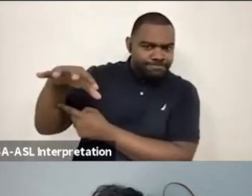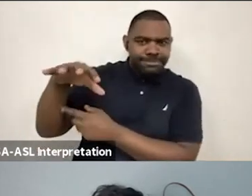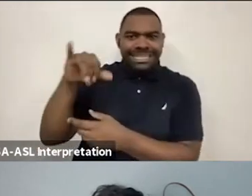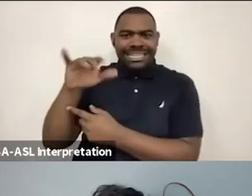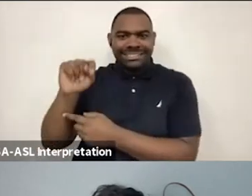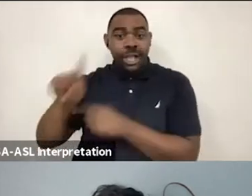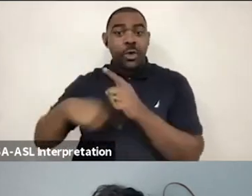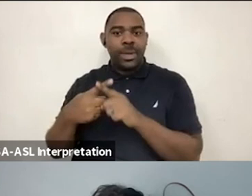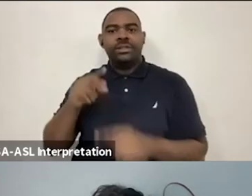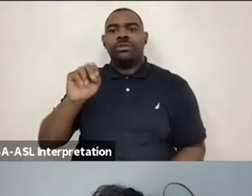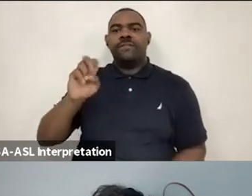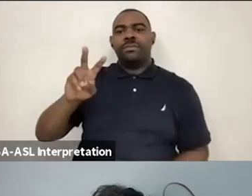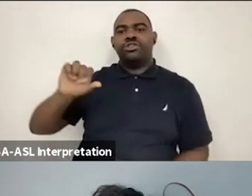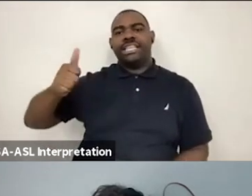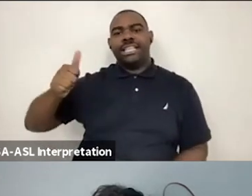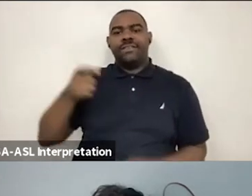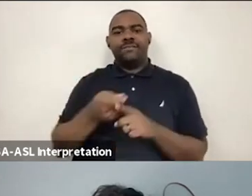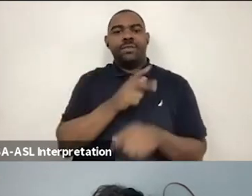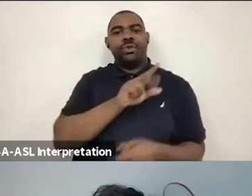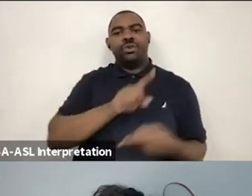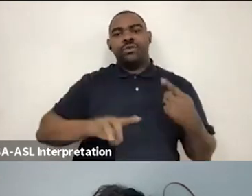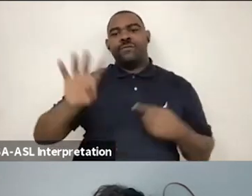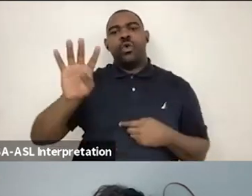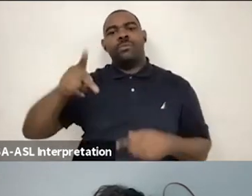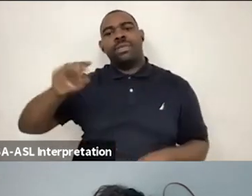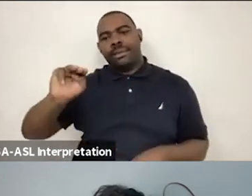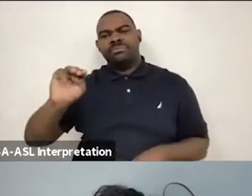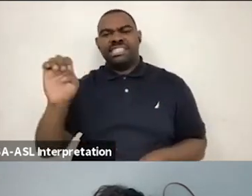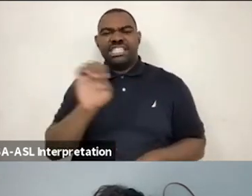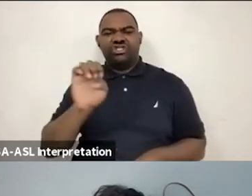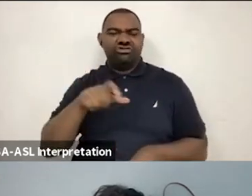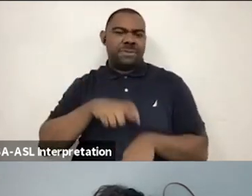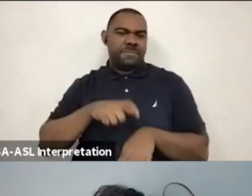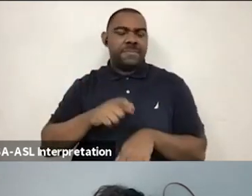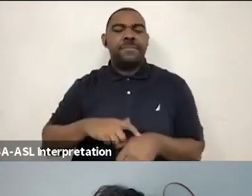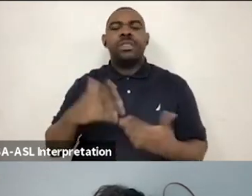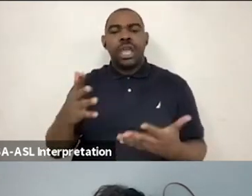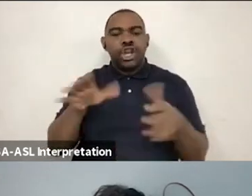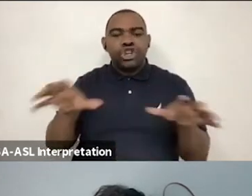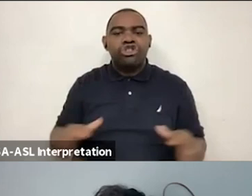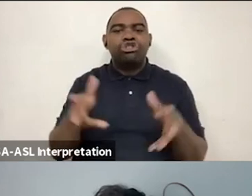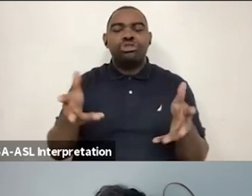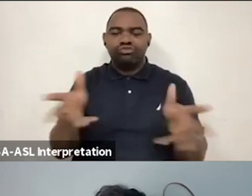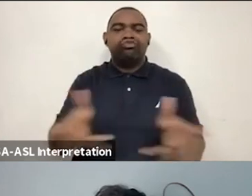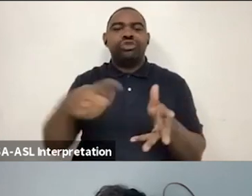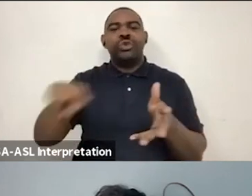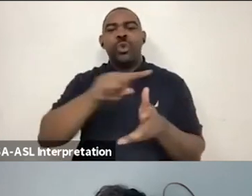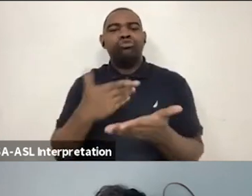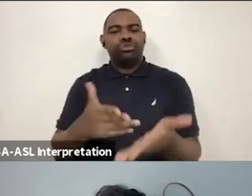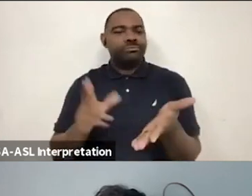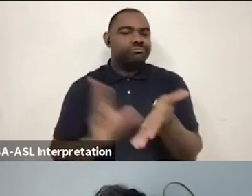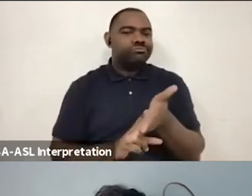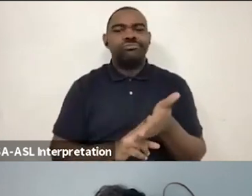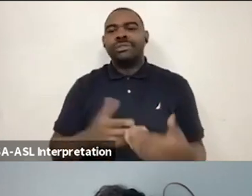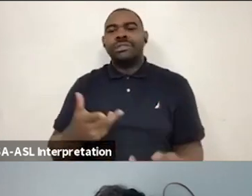Serving Military Families webinar on November 10th from 3 to 4 p.m. Eastern Time. And I encourage you all to subscribe for these